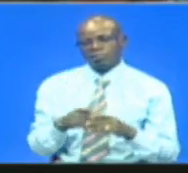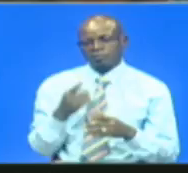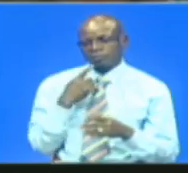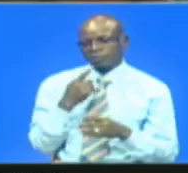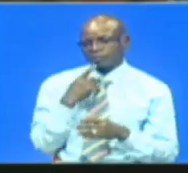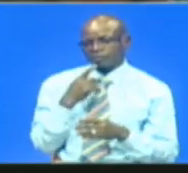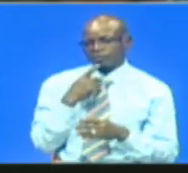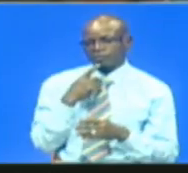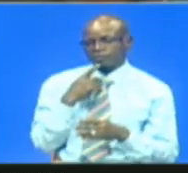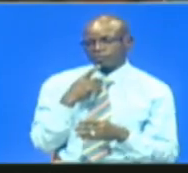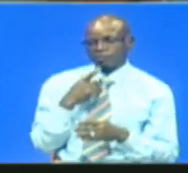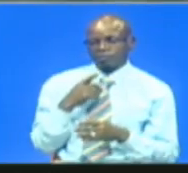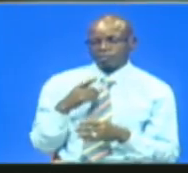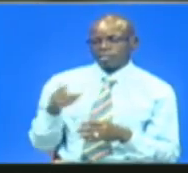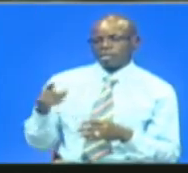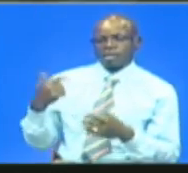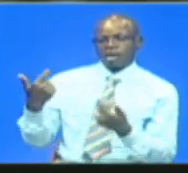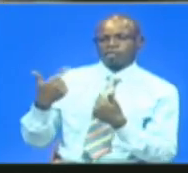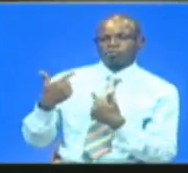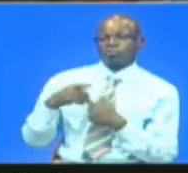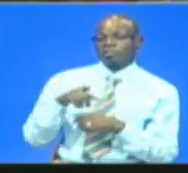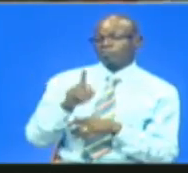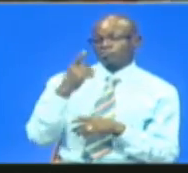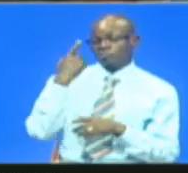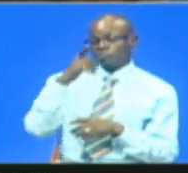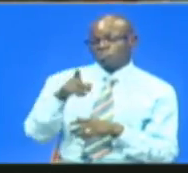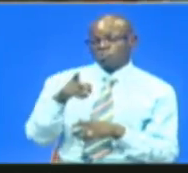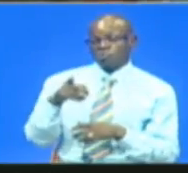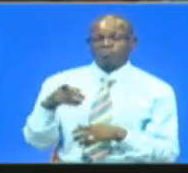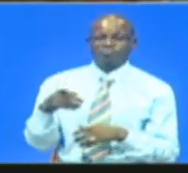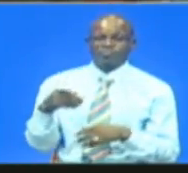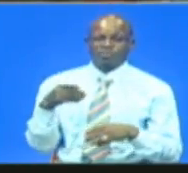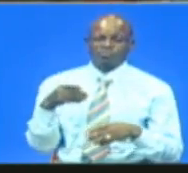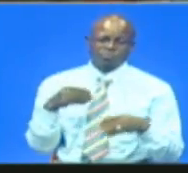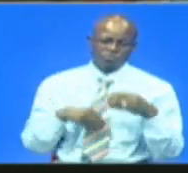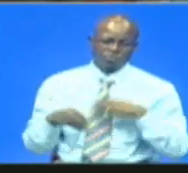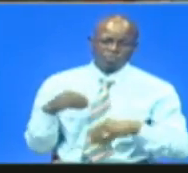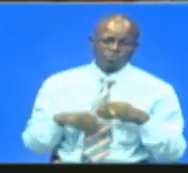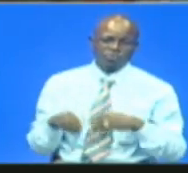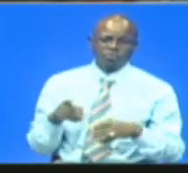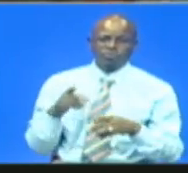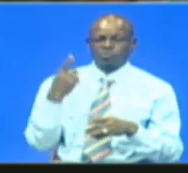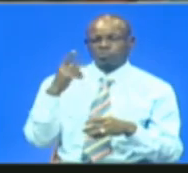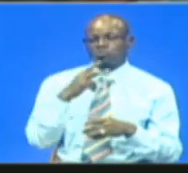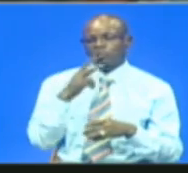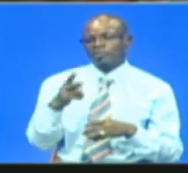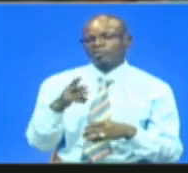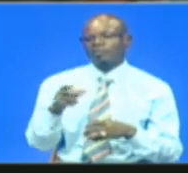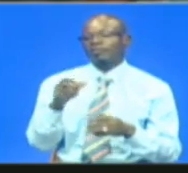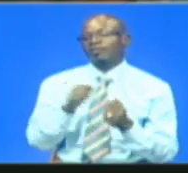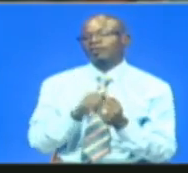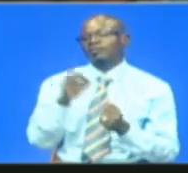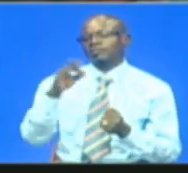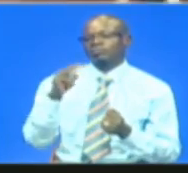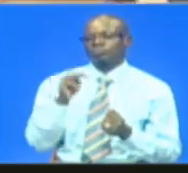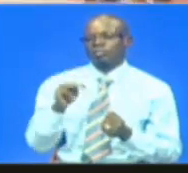accused him of conspiracy to defraud the county of 213 million shillings is defective.